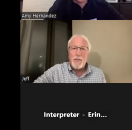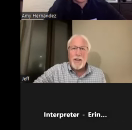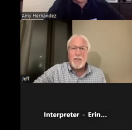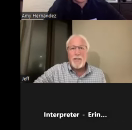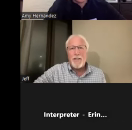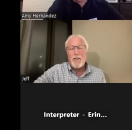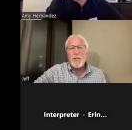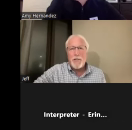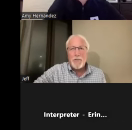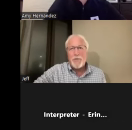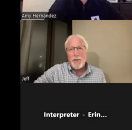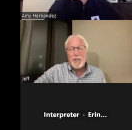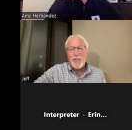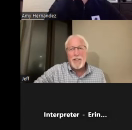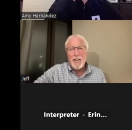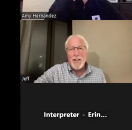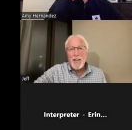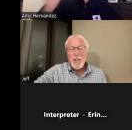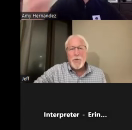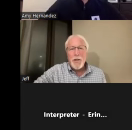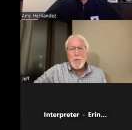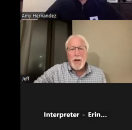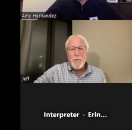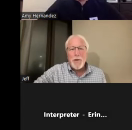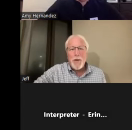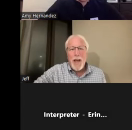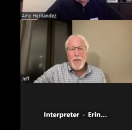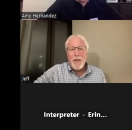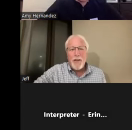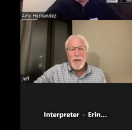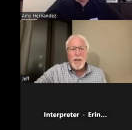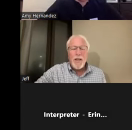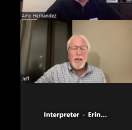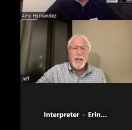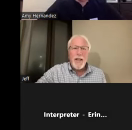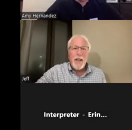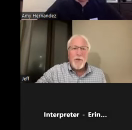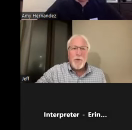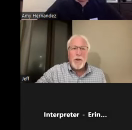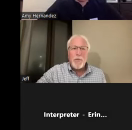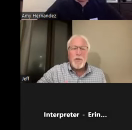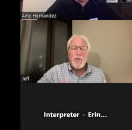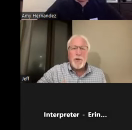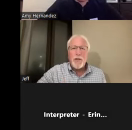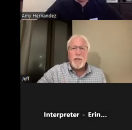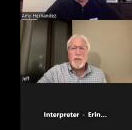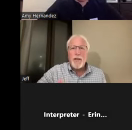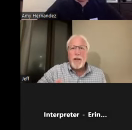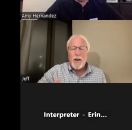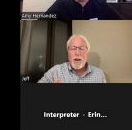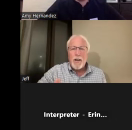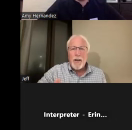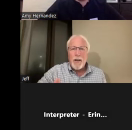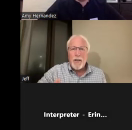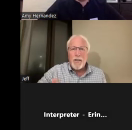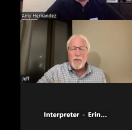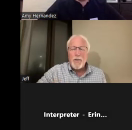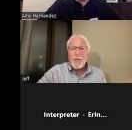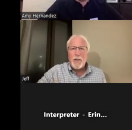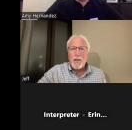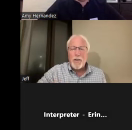the 2000s into a student focus. So one of the problems that we have here is that everyone was focused on